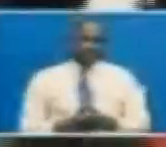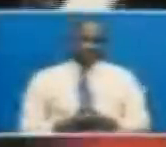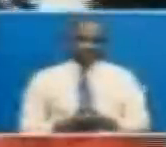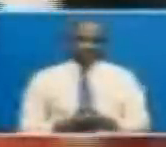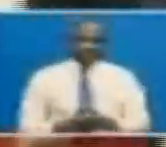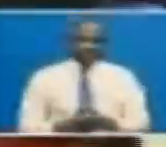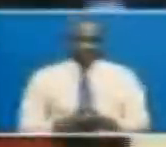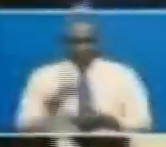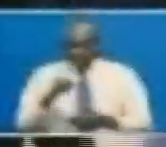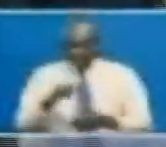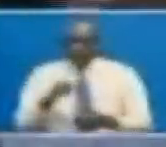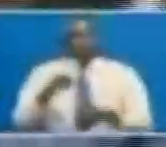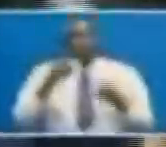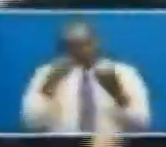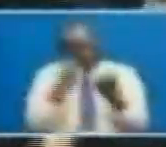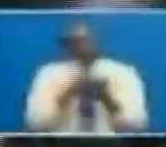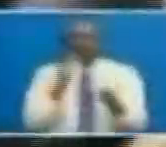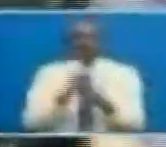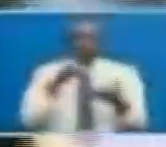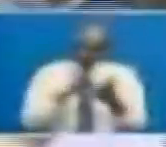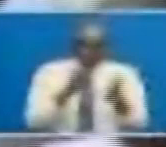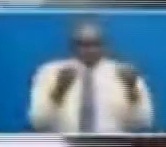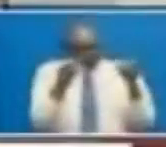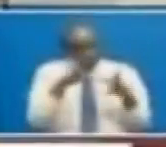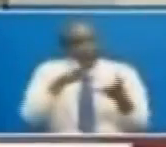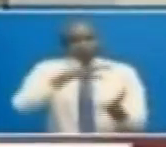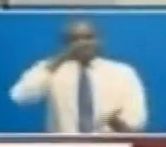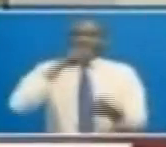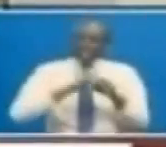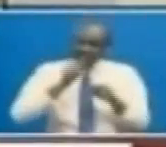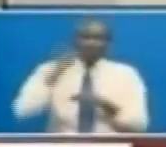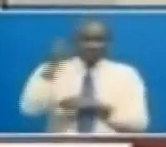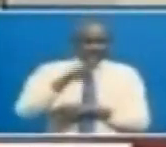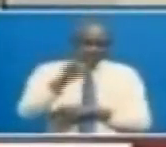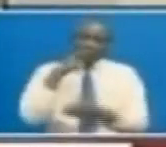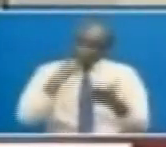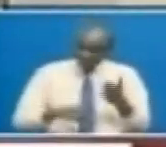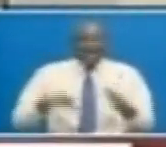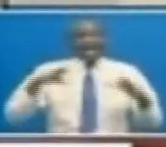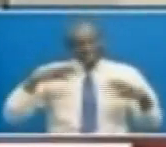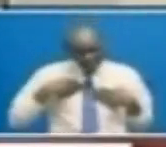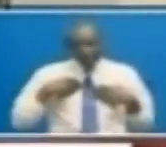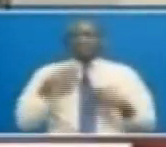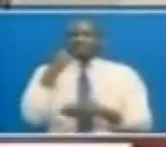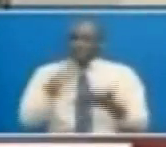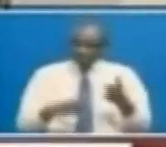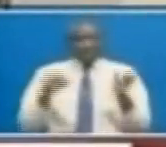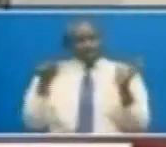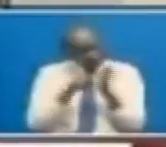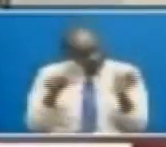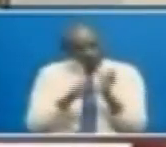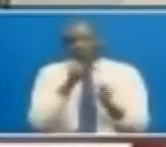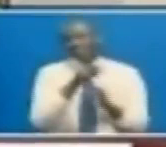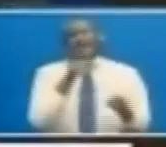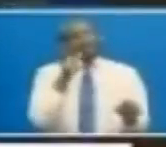The spotlight over the country's ballooning wage bill shone brightly after the head of state himself admitted to the country that the problem was such